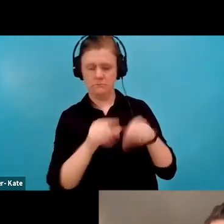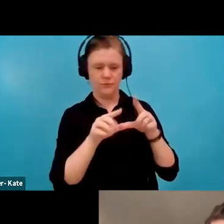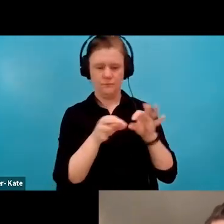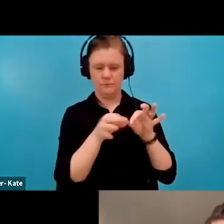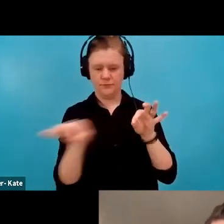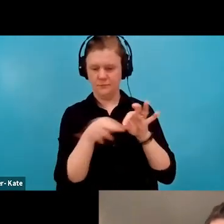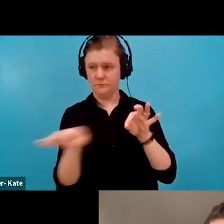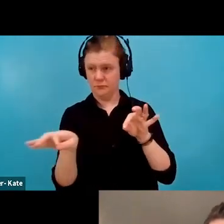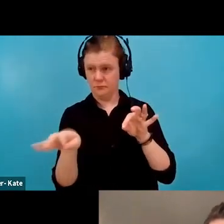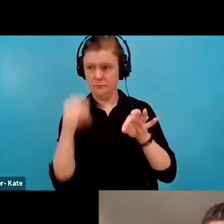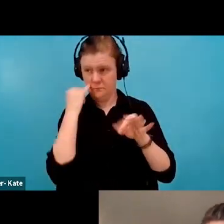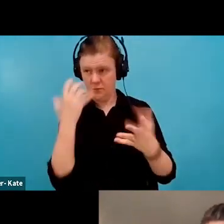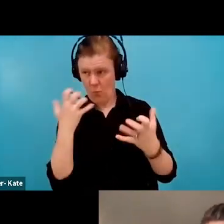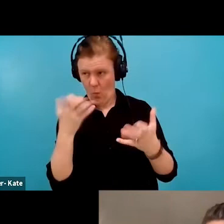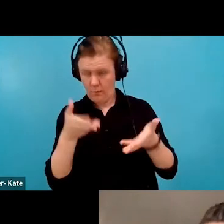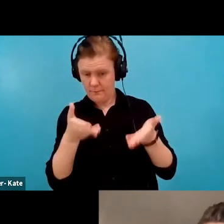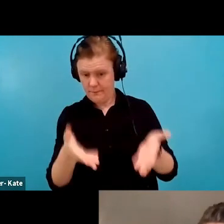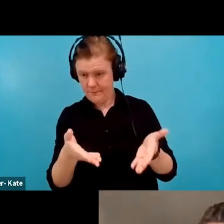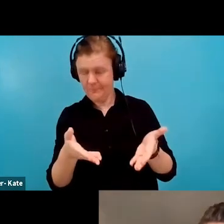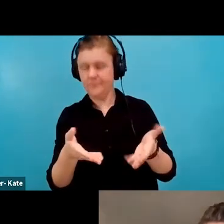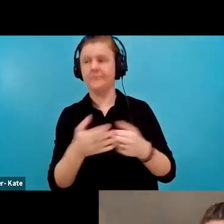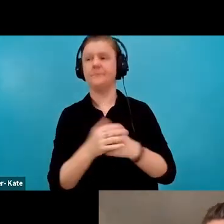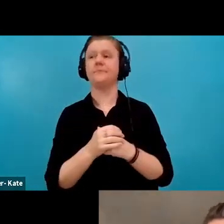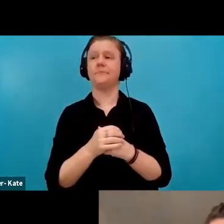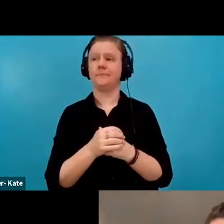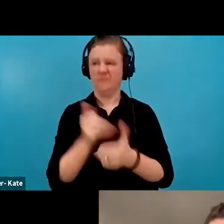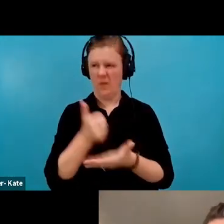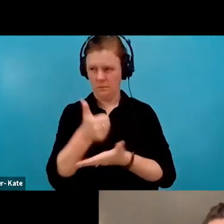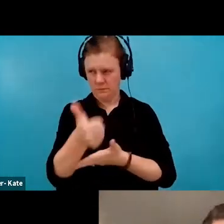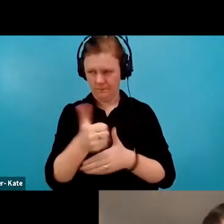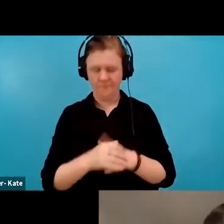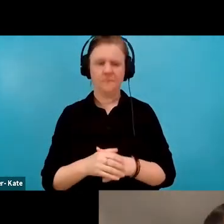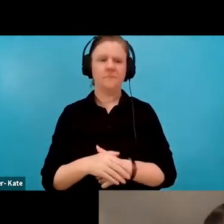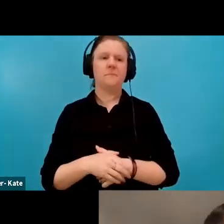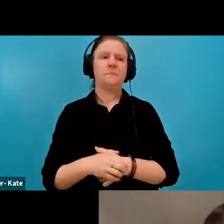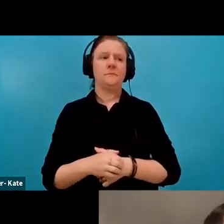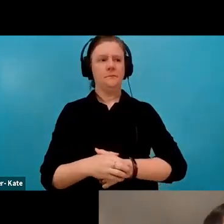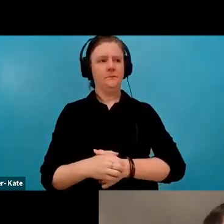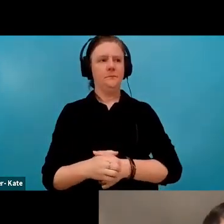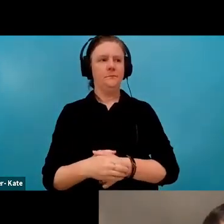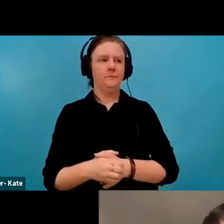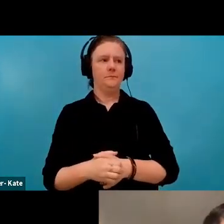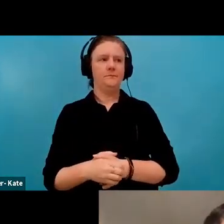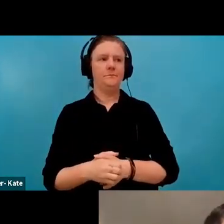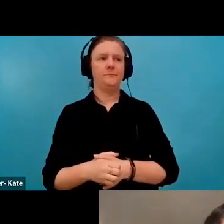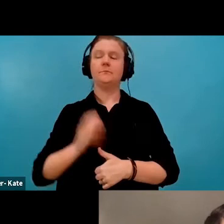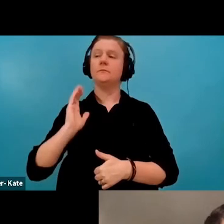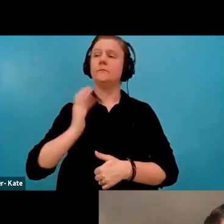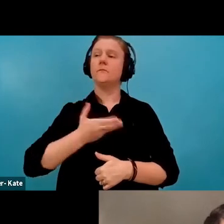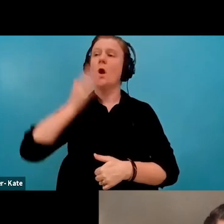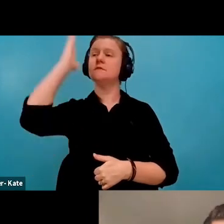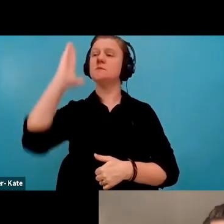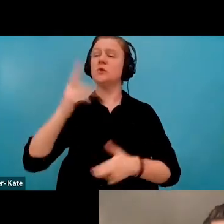And so if you're interested in that, click on that feature. Our guest today is Chris